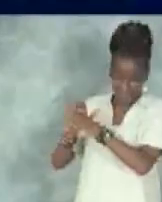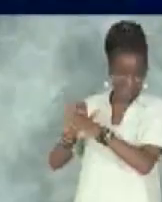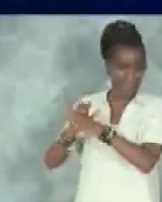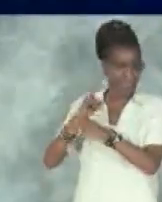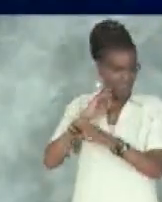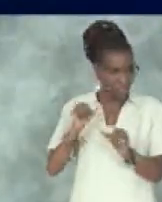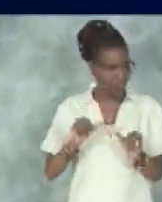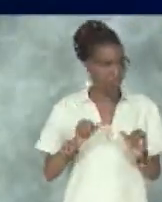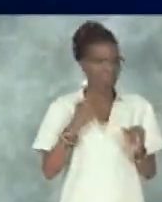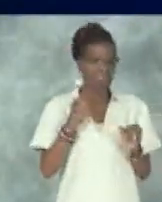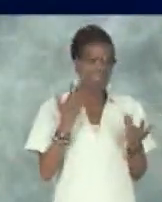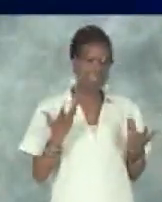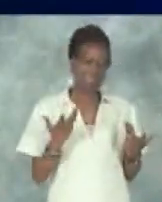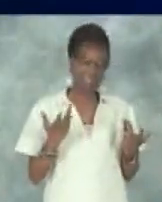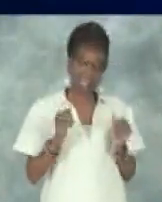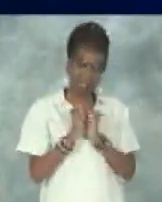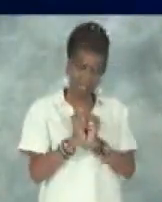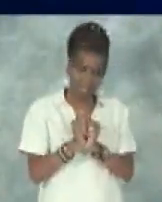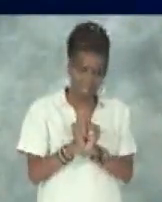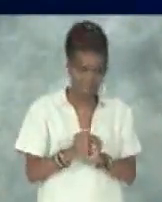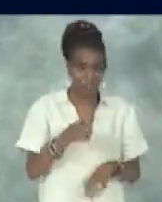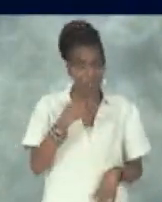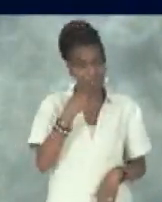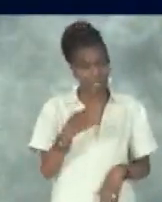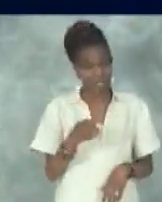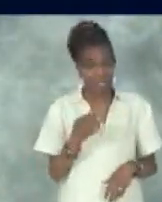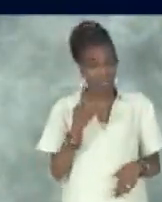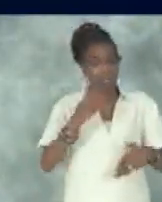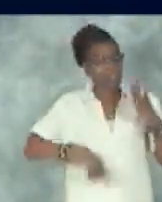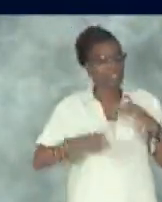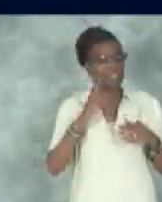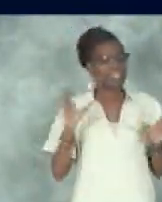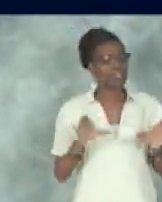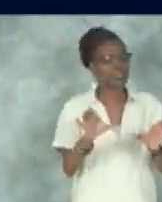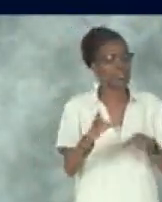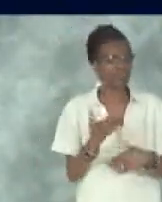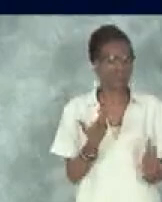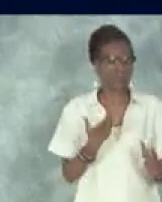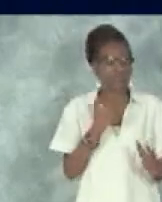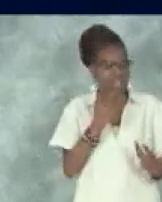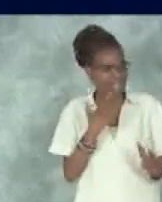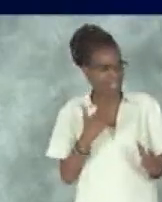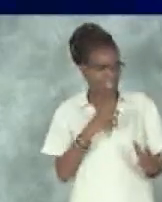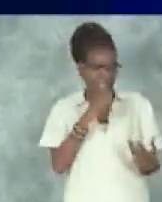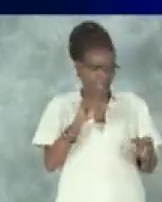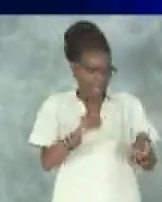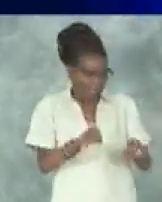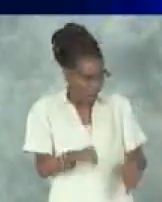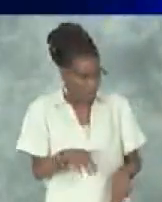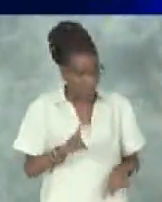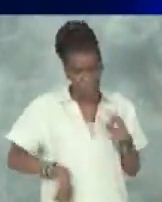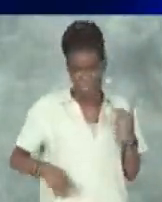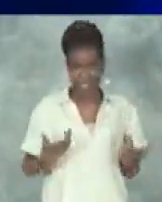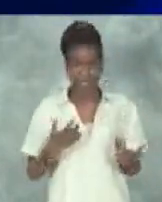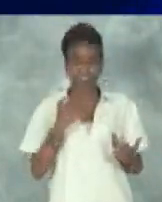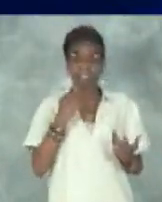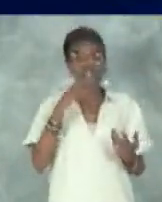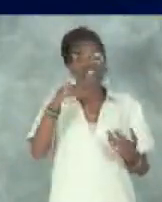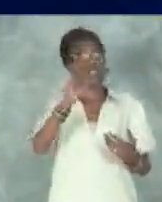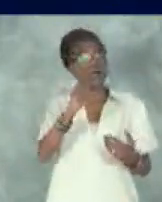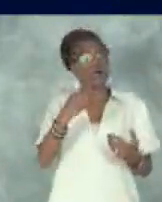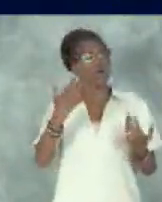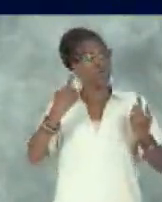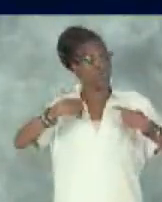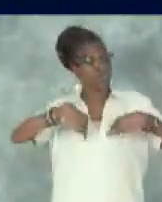follow it up by saying, we do not tell Pastor Waller what we cannot do. We do not tell Pastor Waller what is impossible, because we can, they will say,